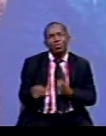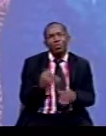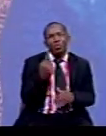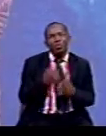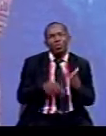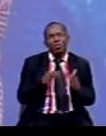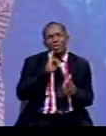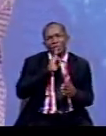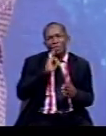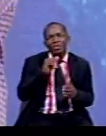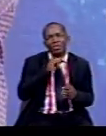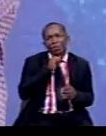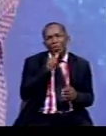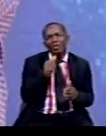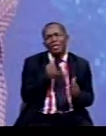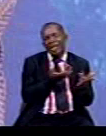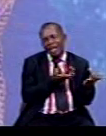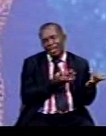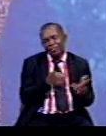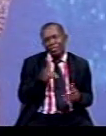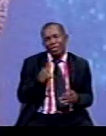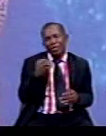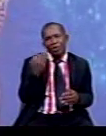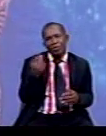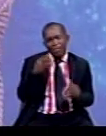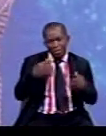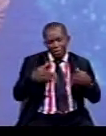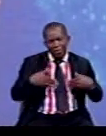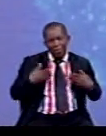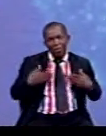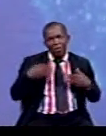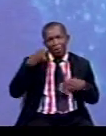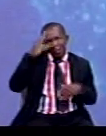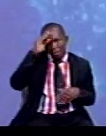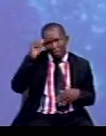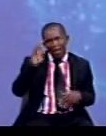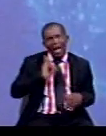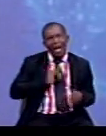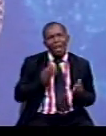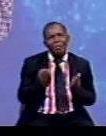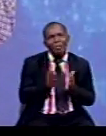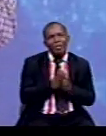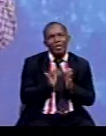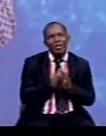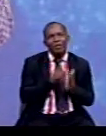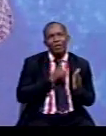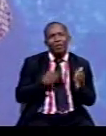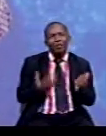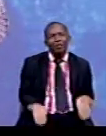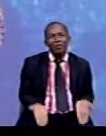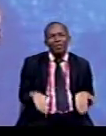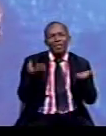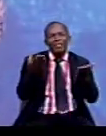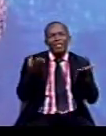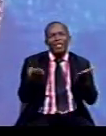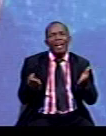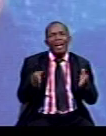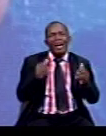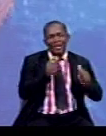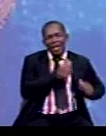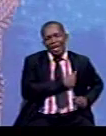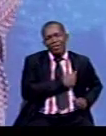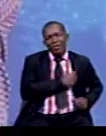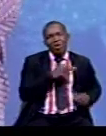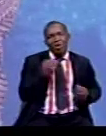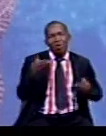shall raise an army of young people, an army of a youthful generation, young boys and girls, right